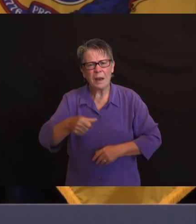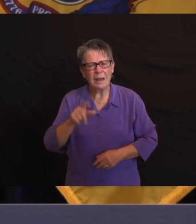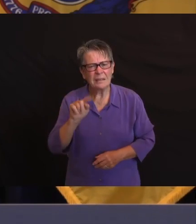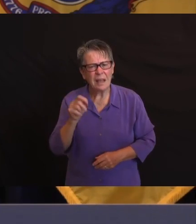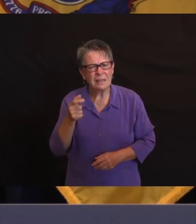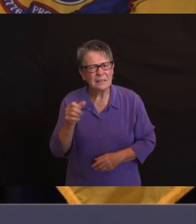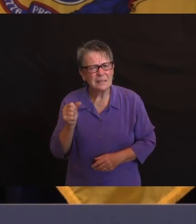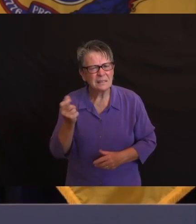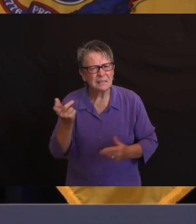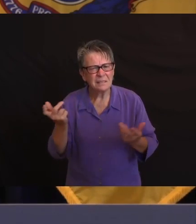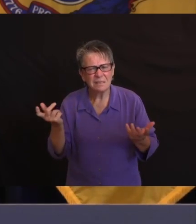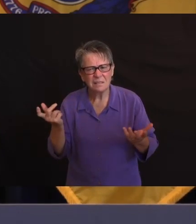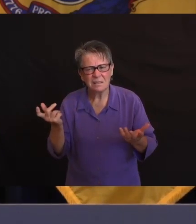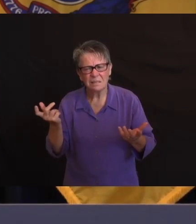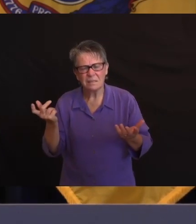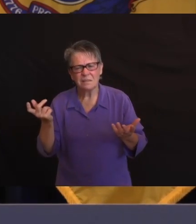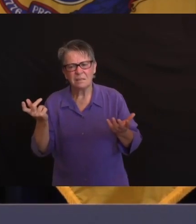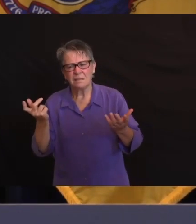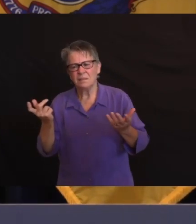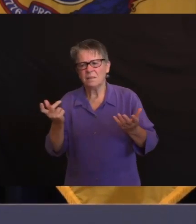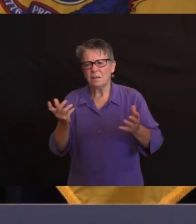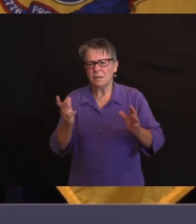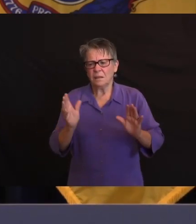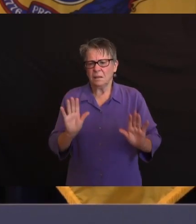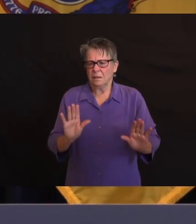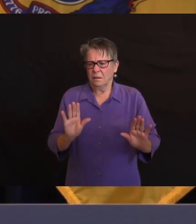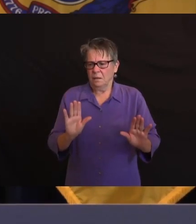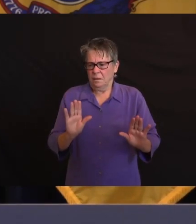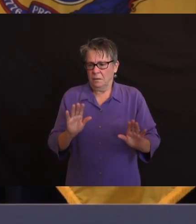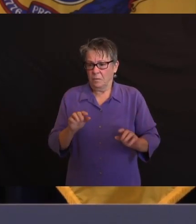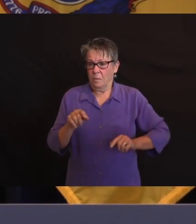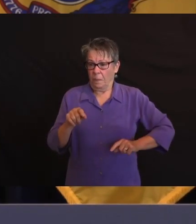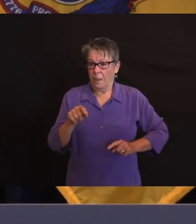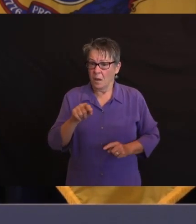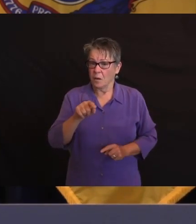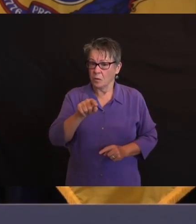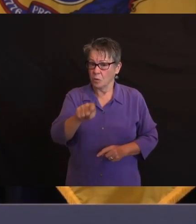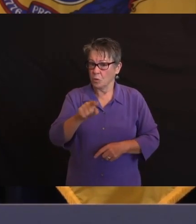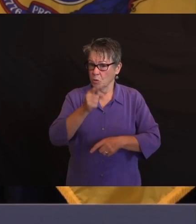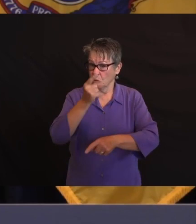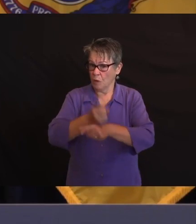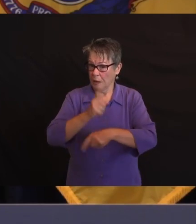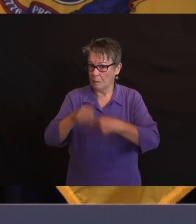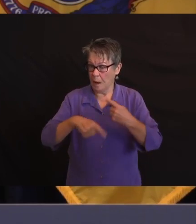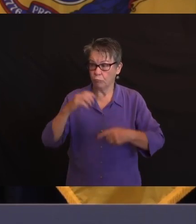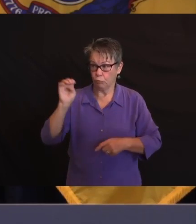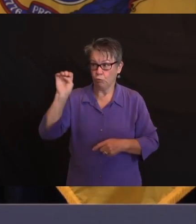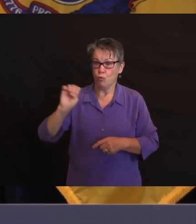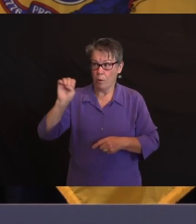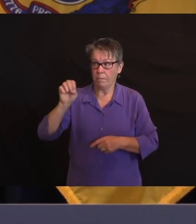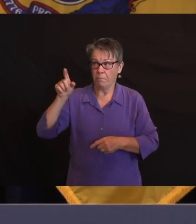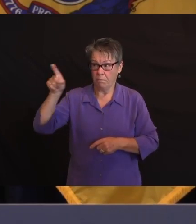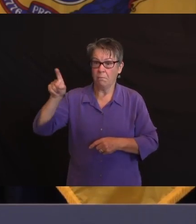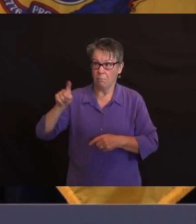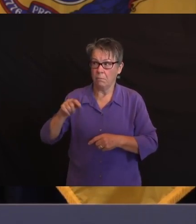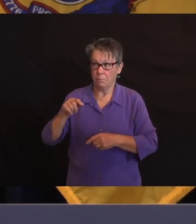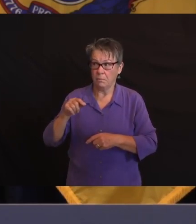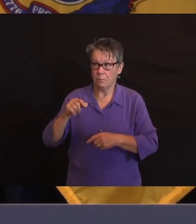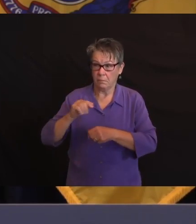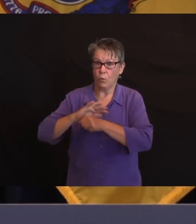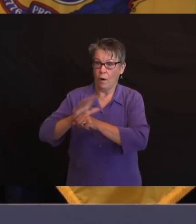notion of, first of all, you're absolutely right with the premise of your question about Europe. It is on the rise. Germany's the country there that I know best, and I read